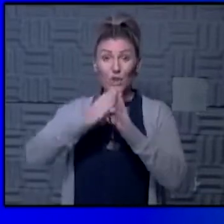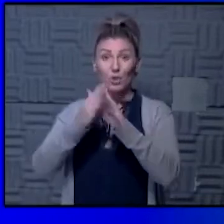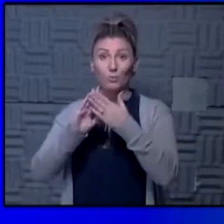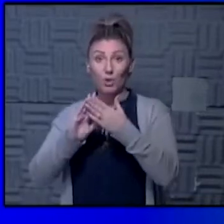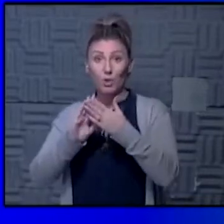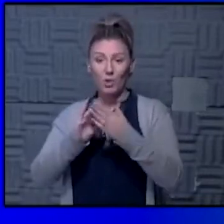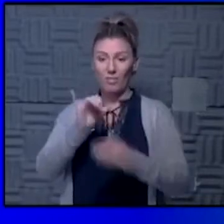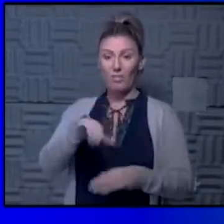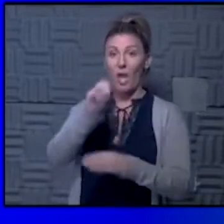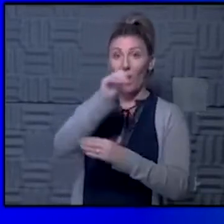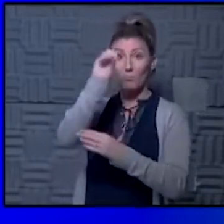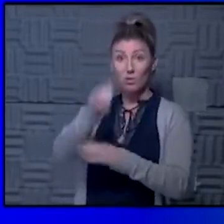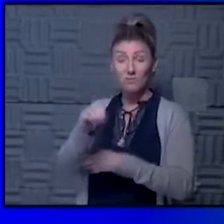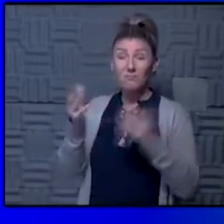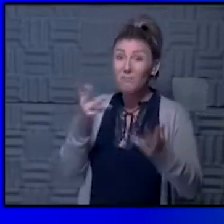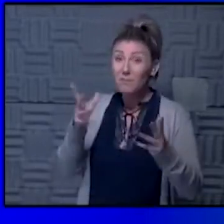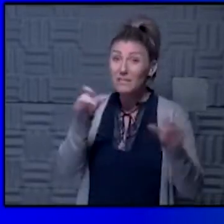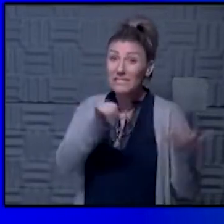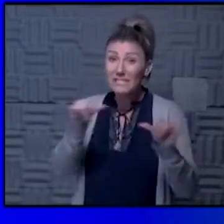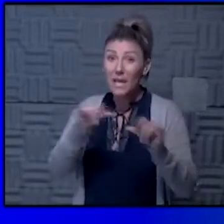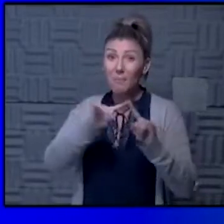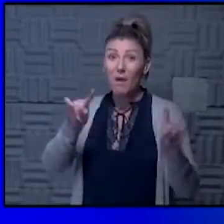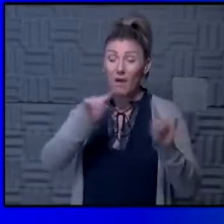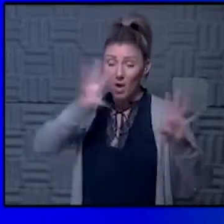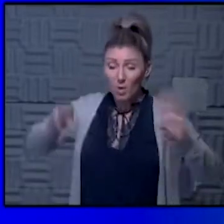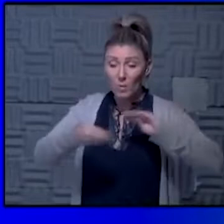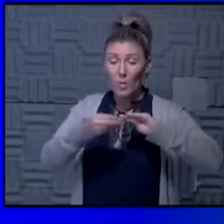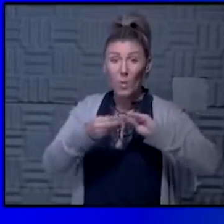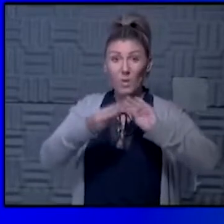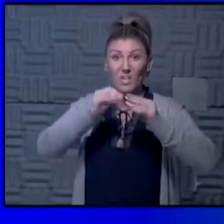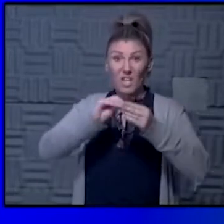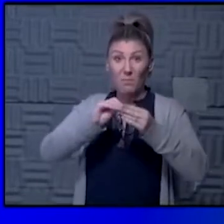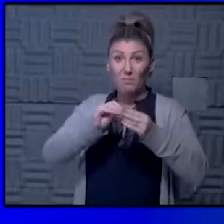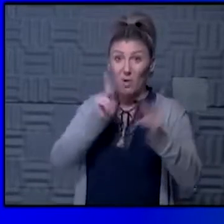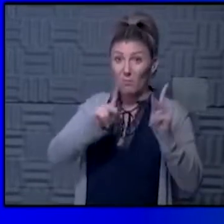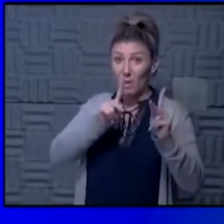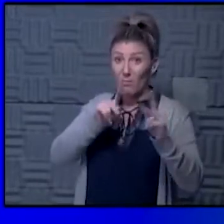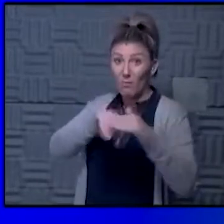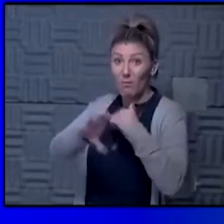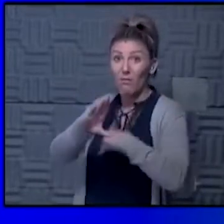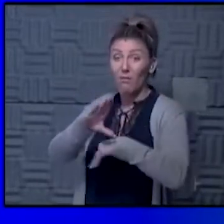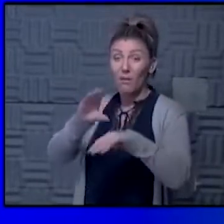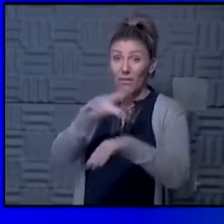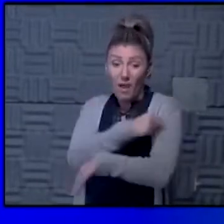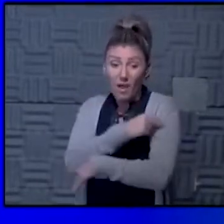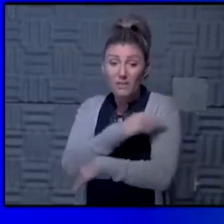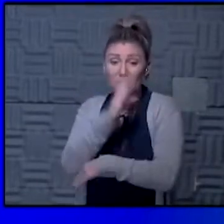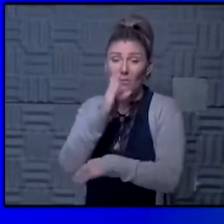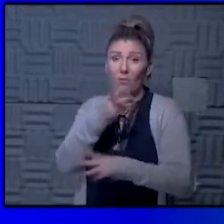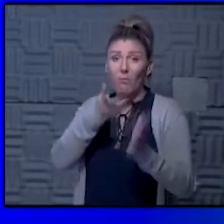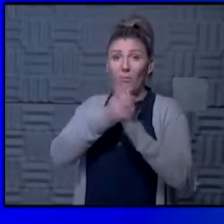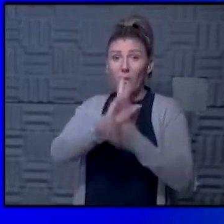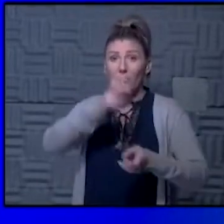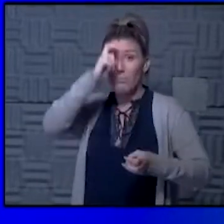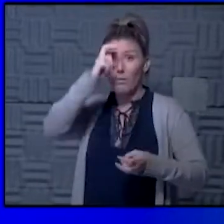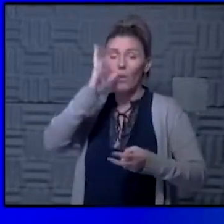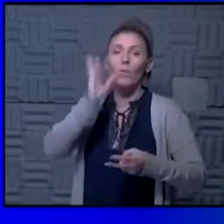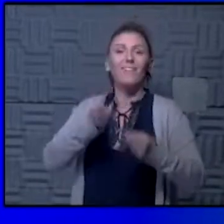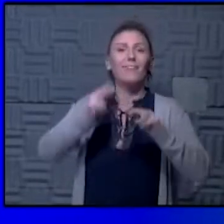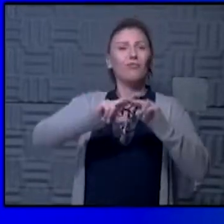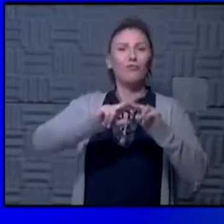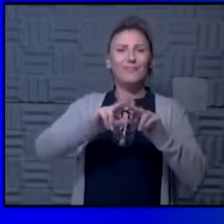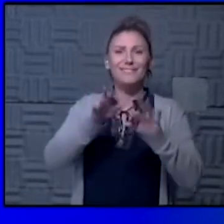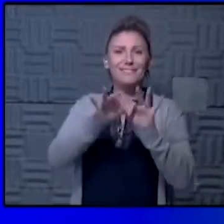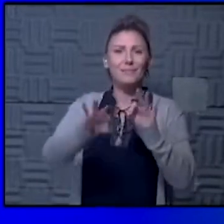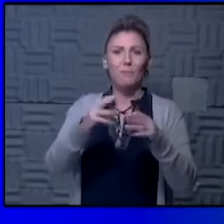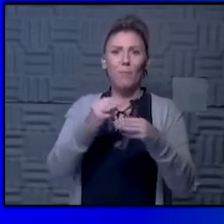that percentage may be the same, but those total numbers of people going to the hospital or getting critically ill are going to increase just by the simple math. The